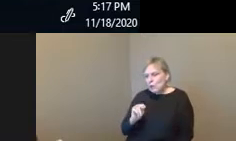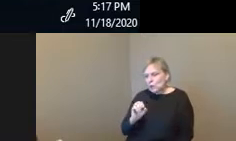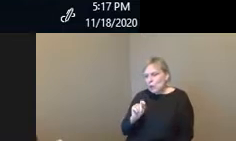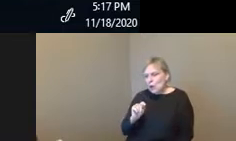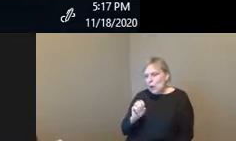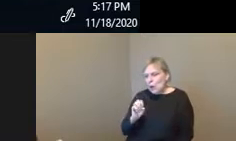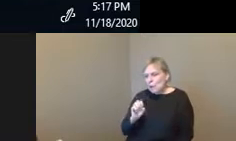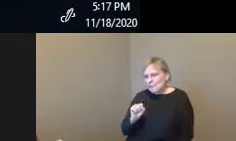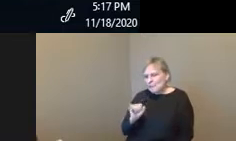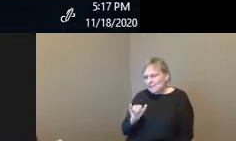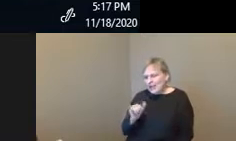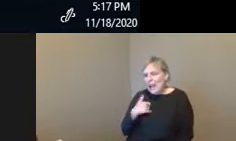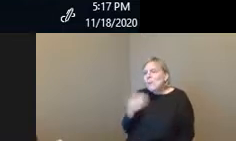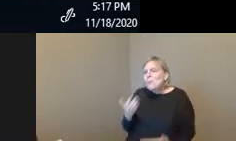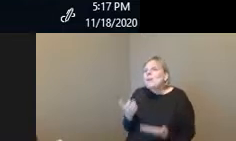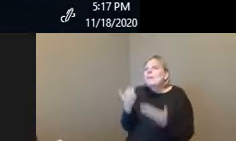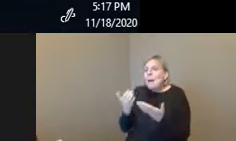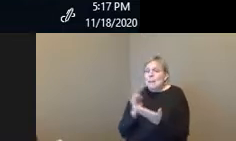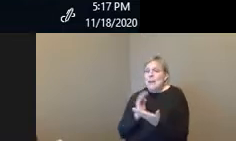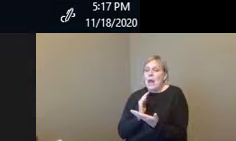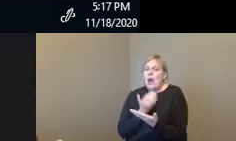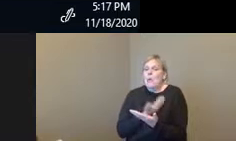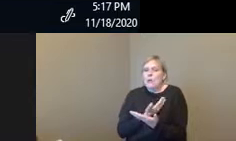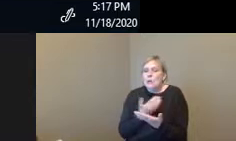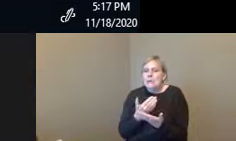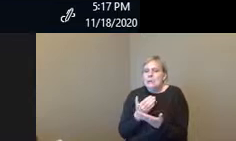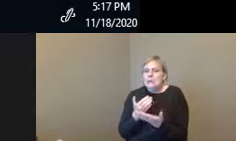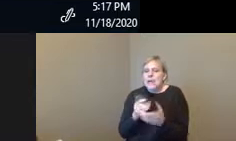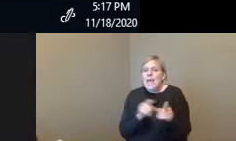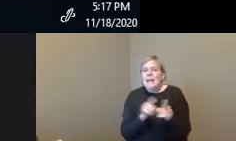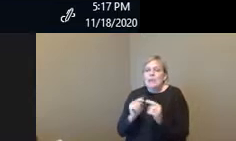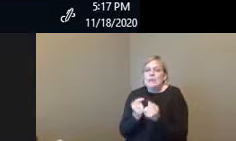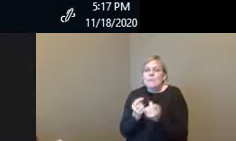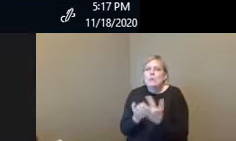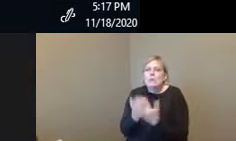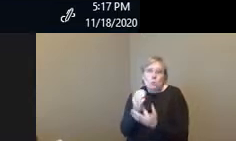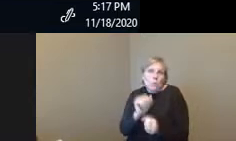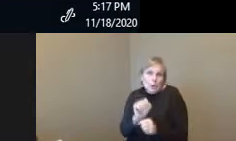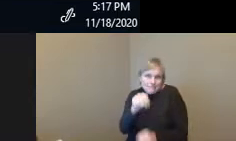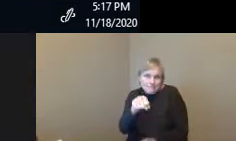and I'll bring them up as our team is moving through the work.